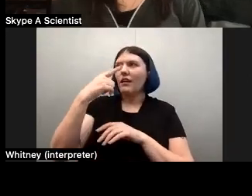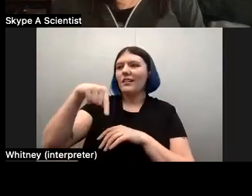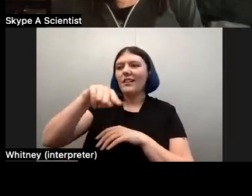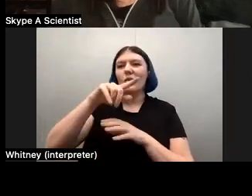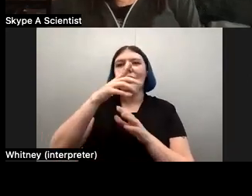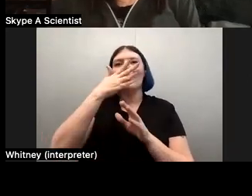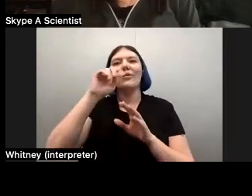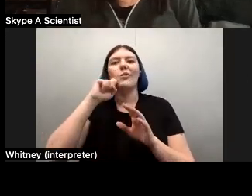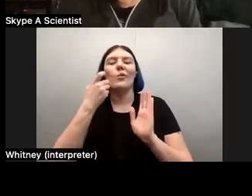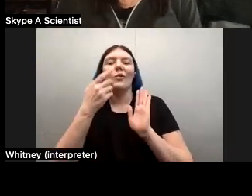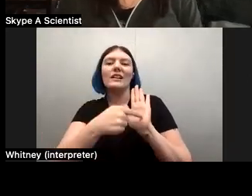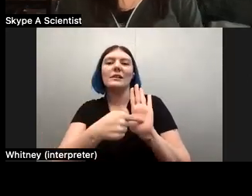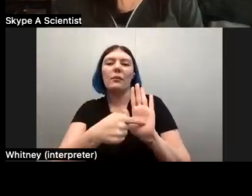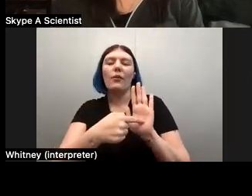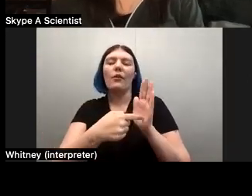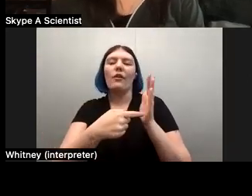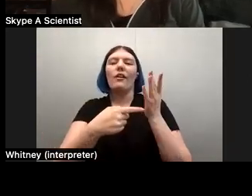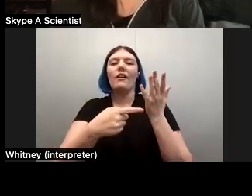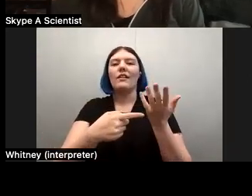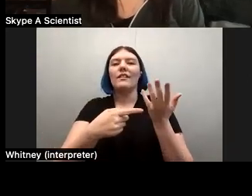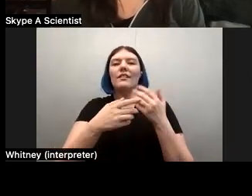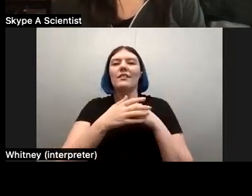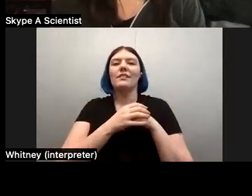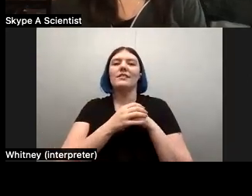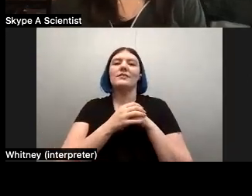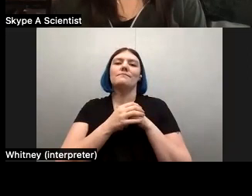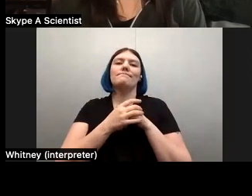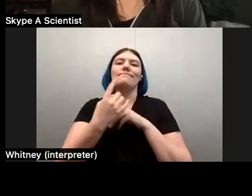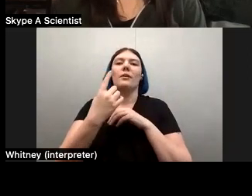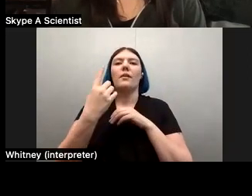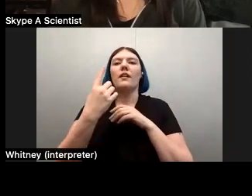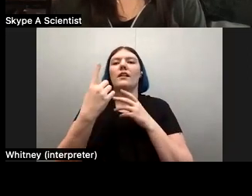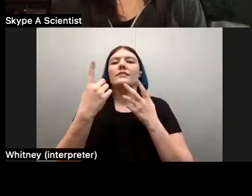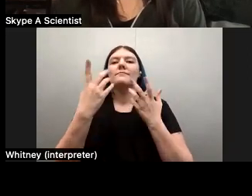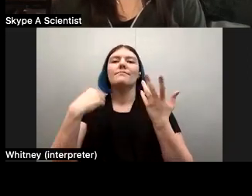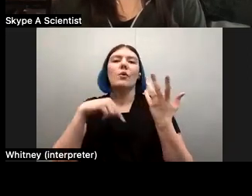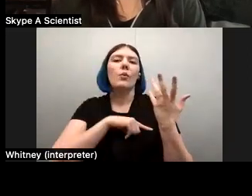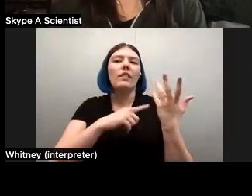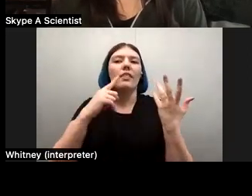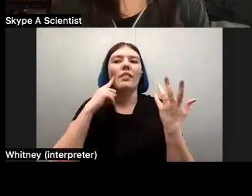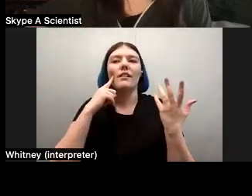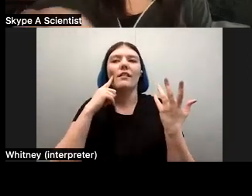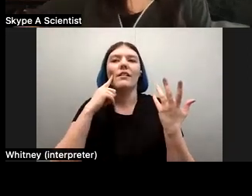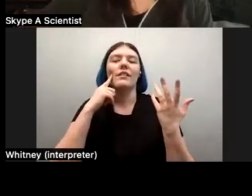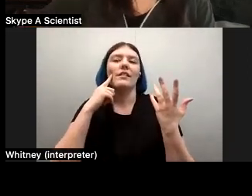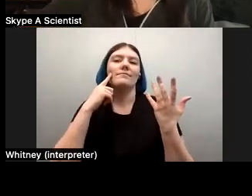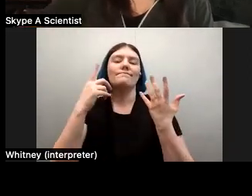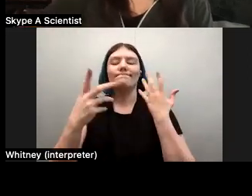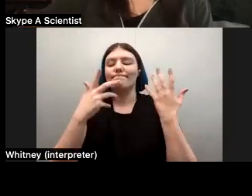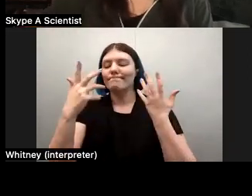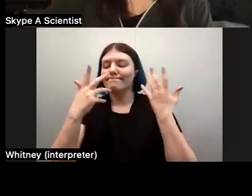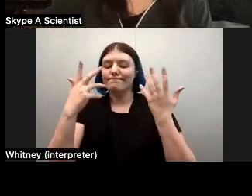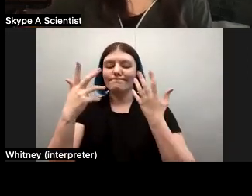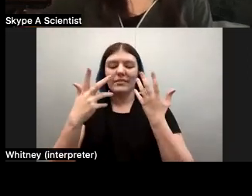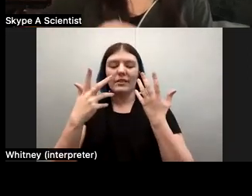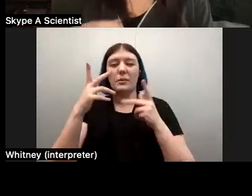example, and restoration ecology is a really cool example of something where a lot of times they think folks can feel like a little bit